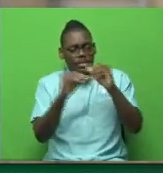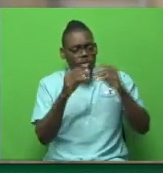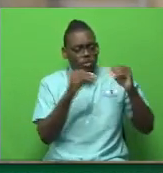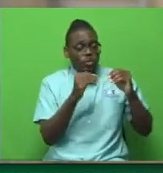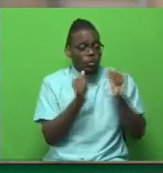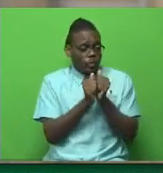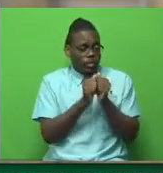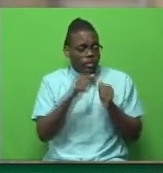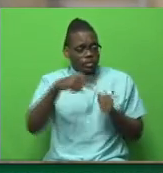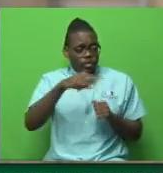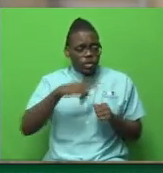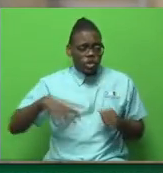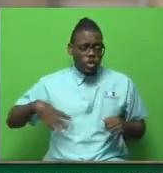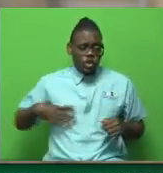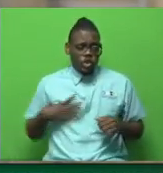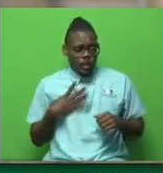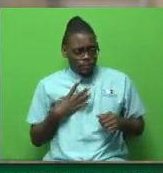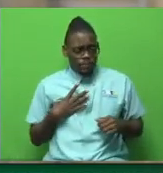THC